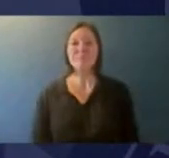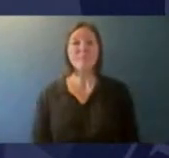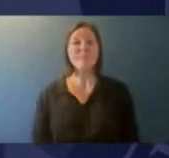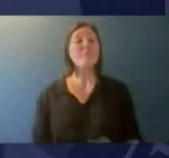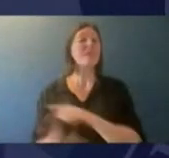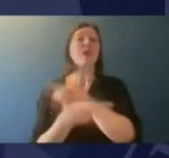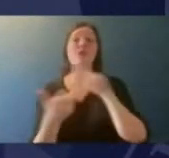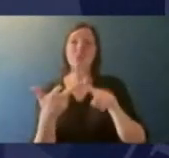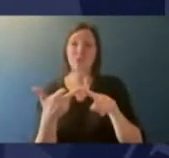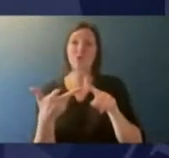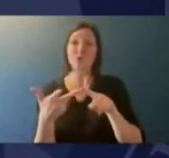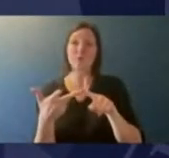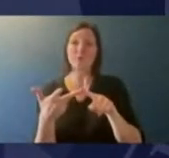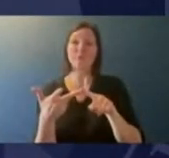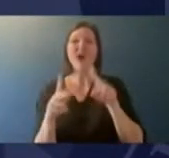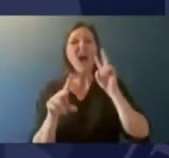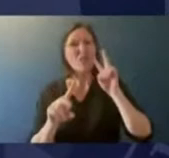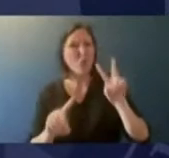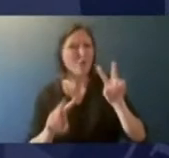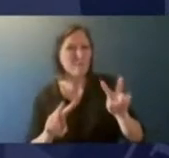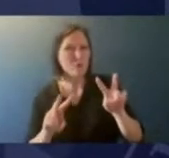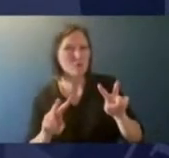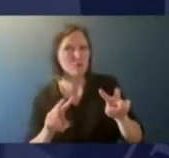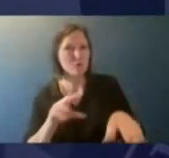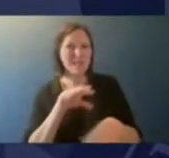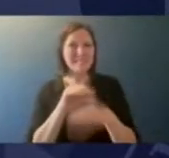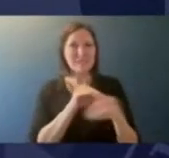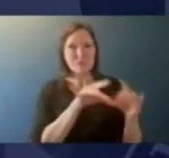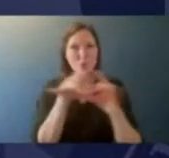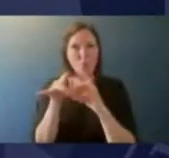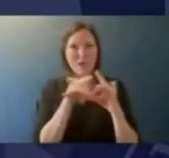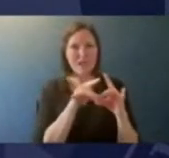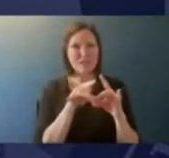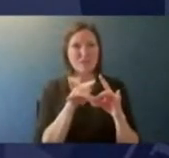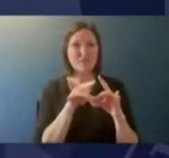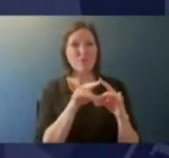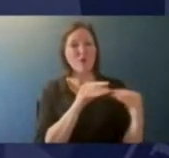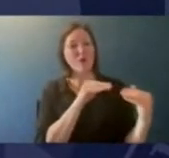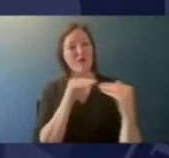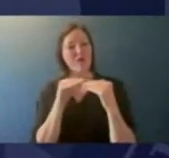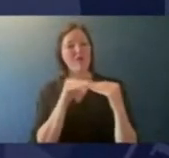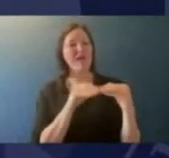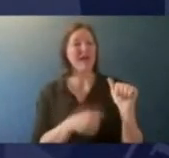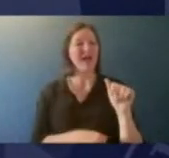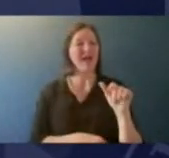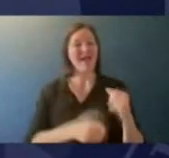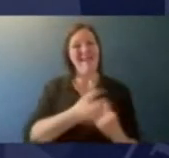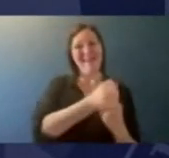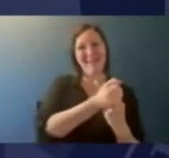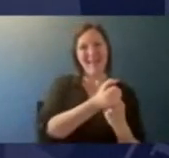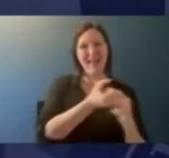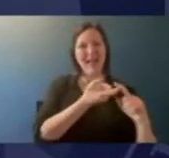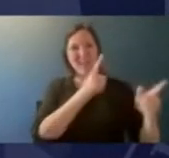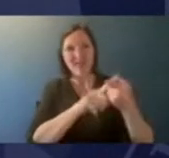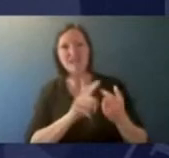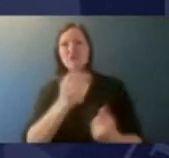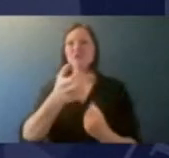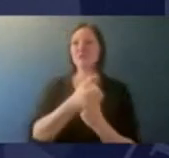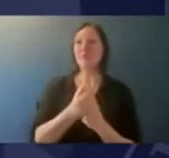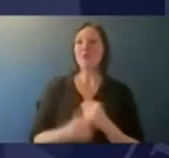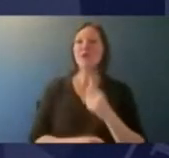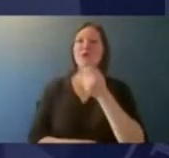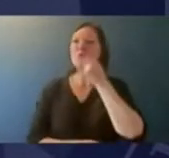Third, I look forward to additional coordination with our allies to support Ukraine as